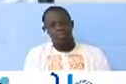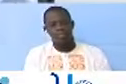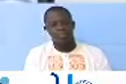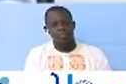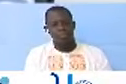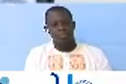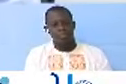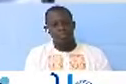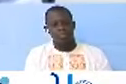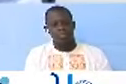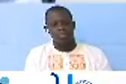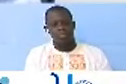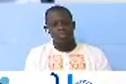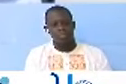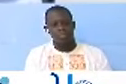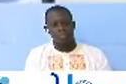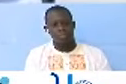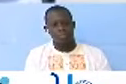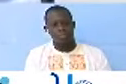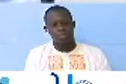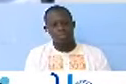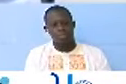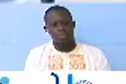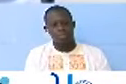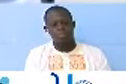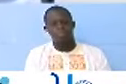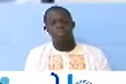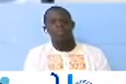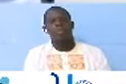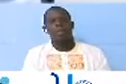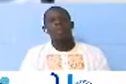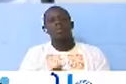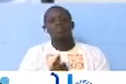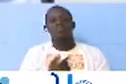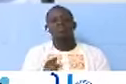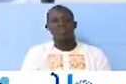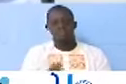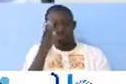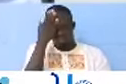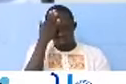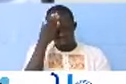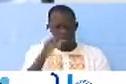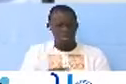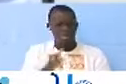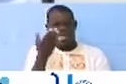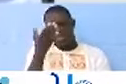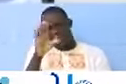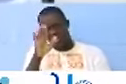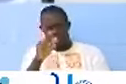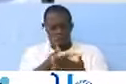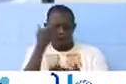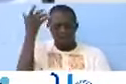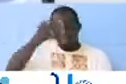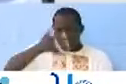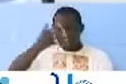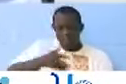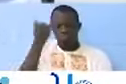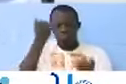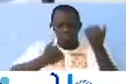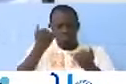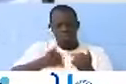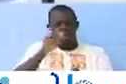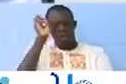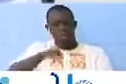than 10 or 15 mix or way pare B. Then I will know that either 10 to 15 vehicles should be ready